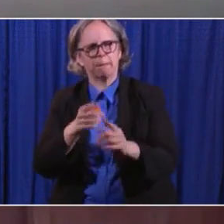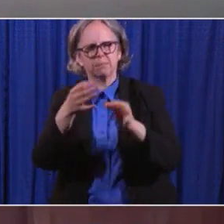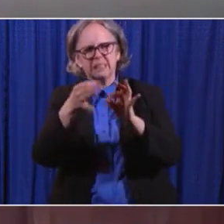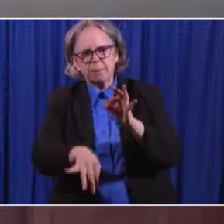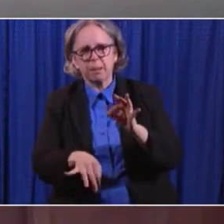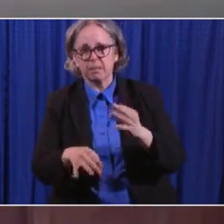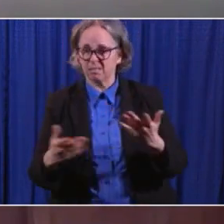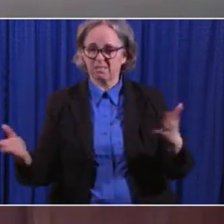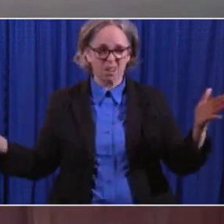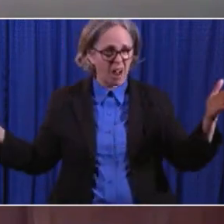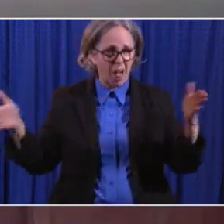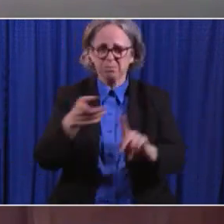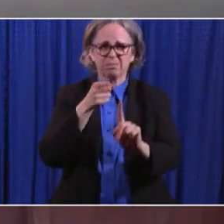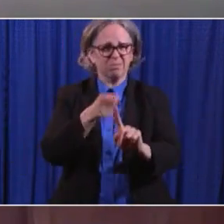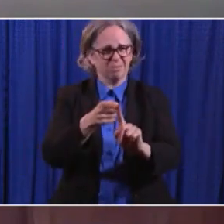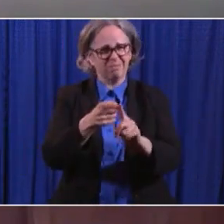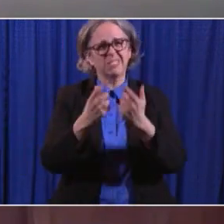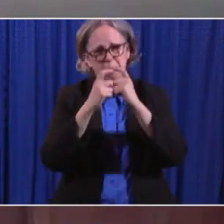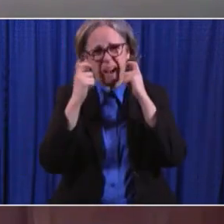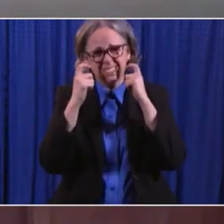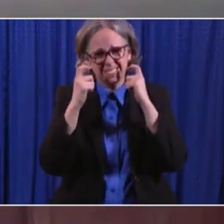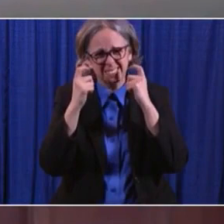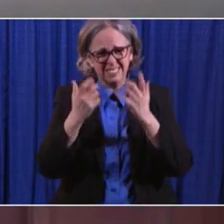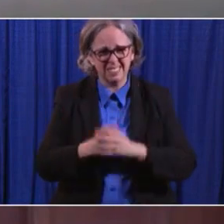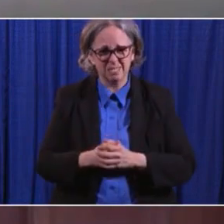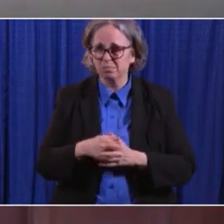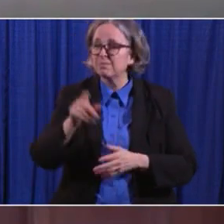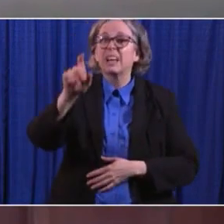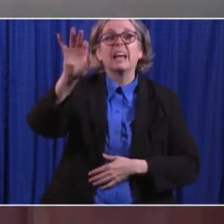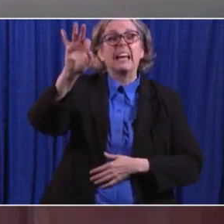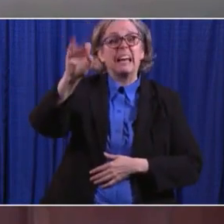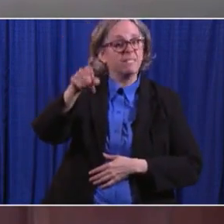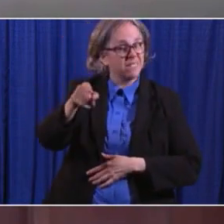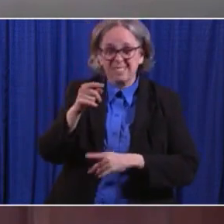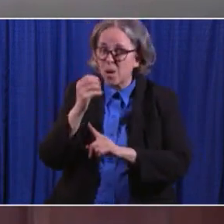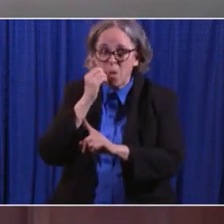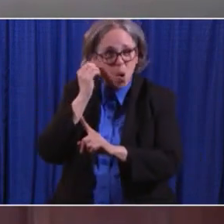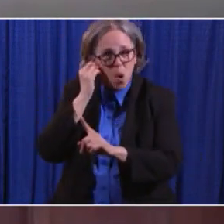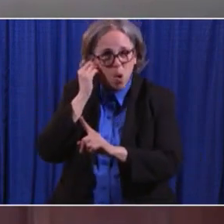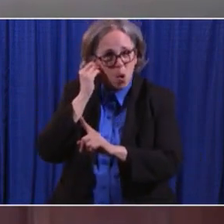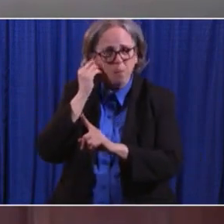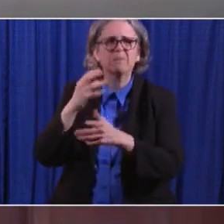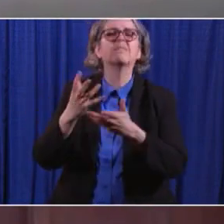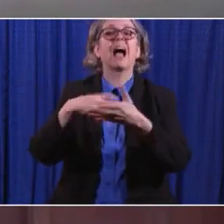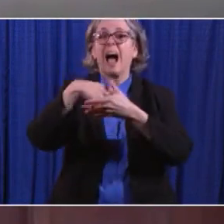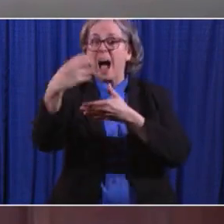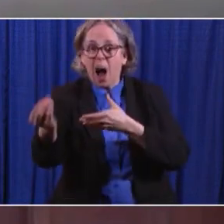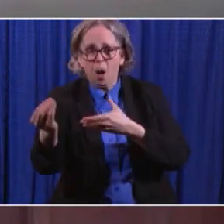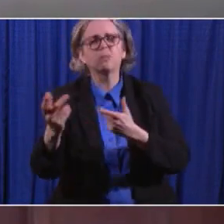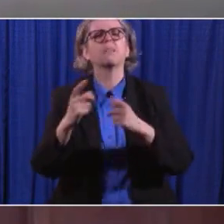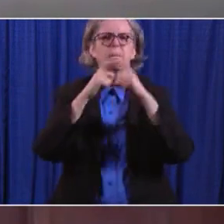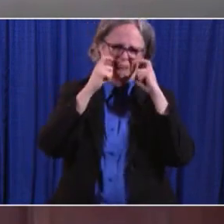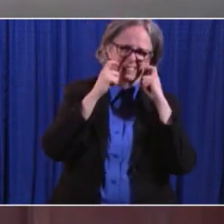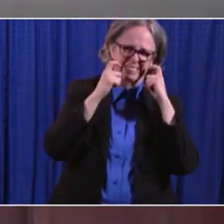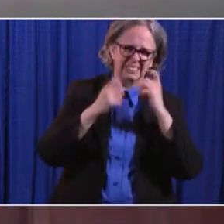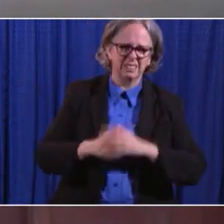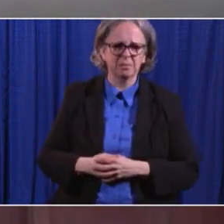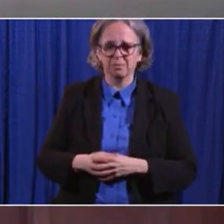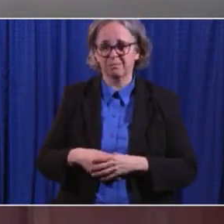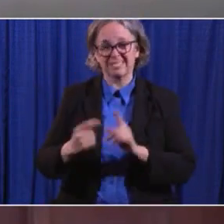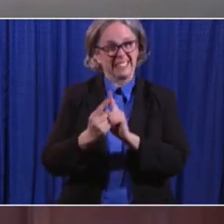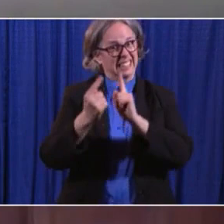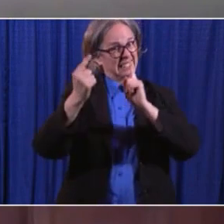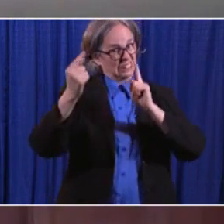you're outside and unable to maintain a distance of 6 feet or more, got to have your mask. And when you're waiting for riding, driving,